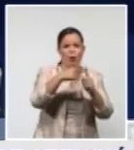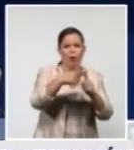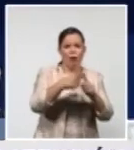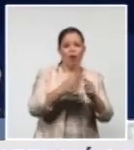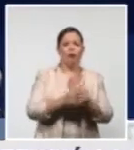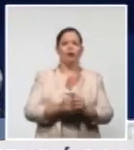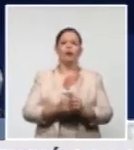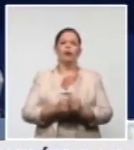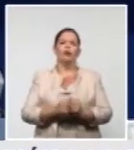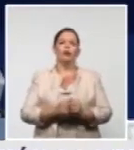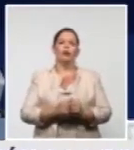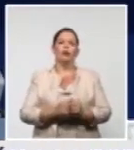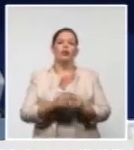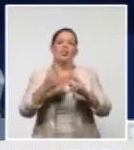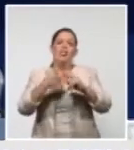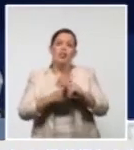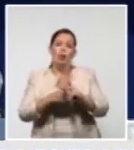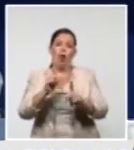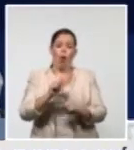rate of